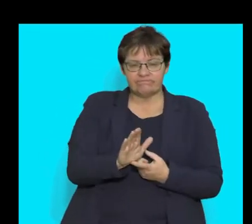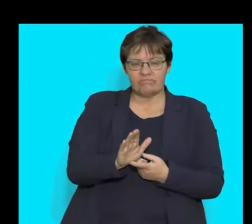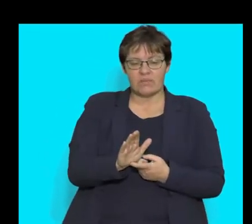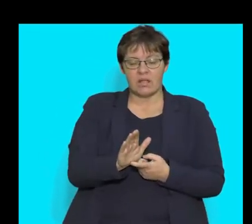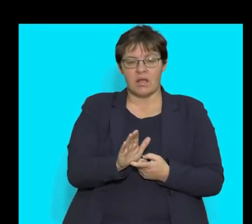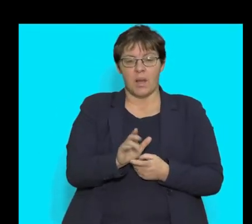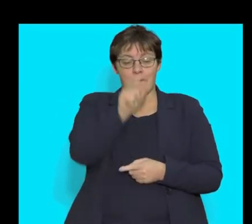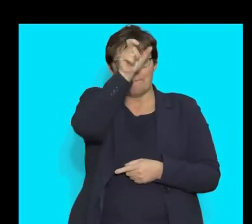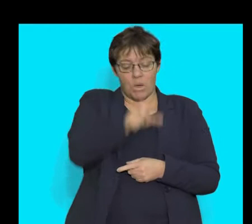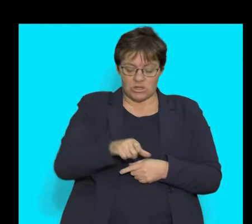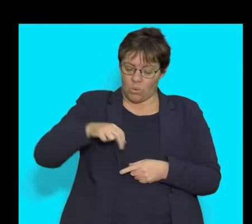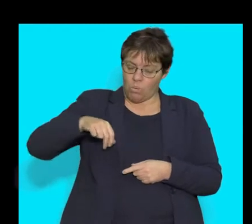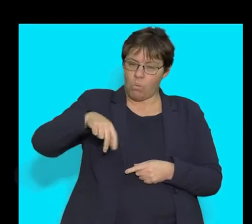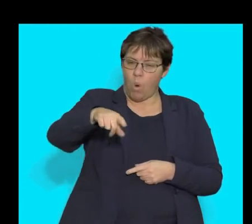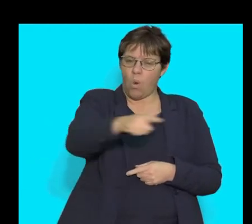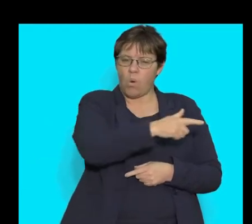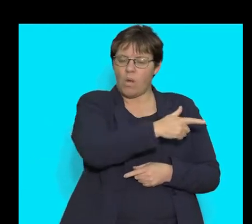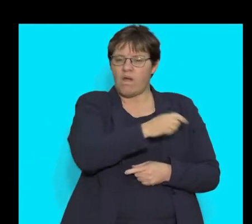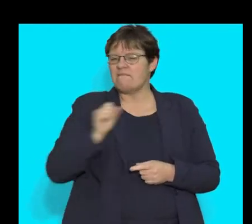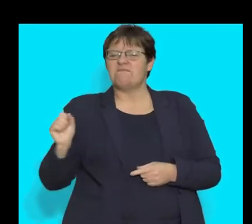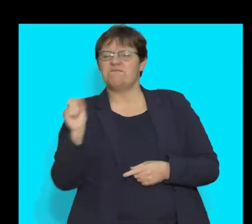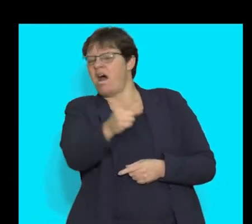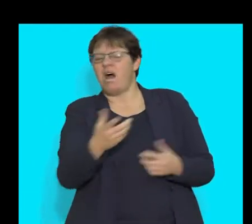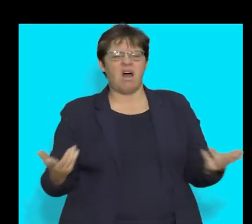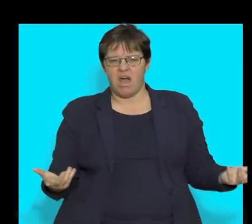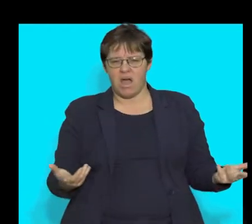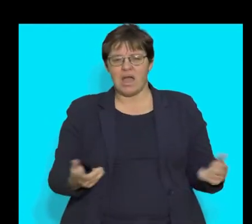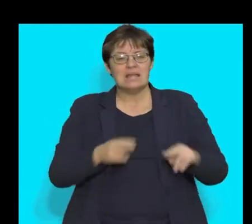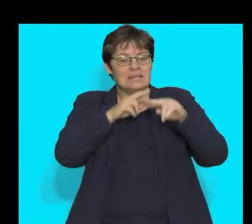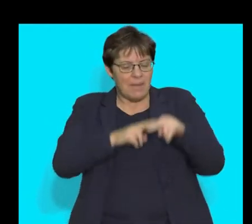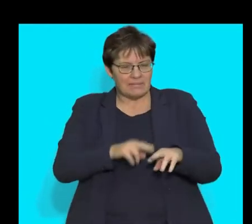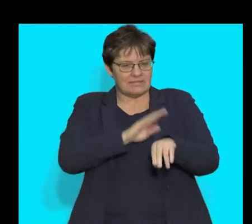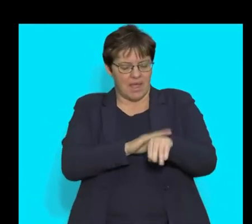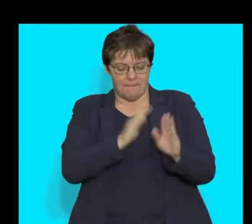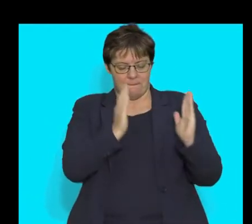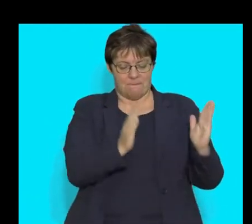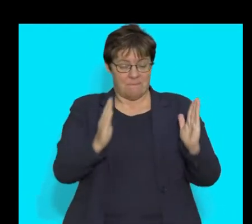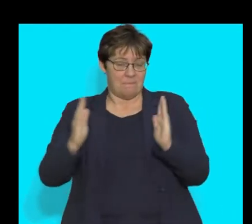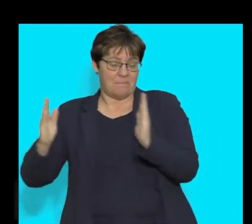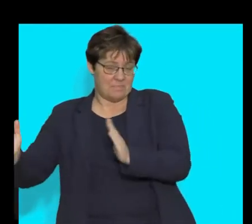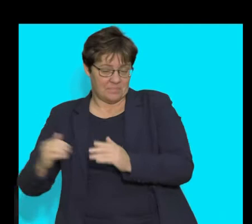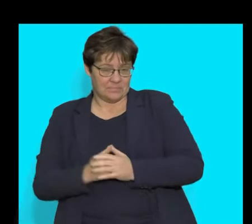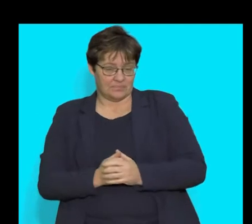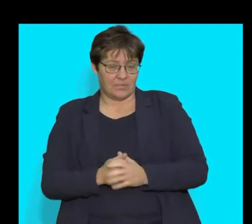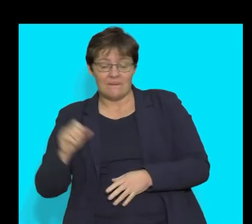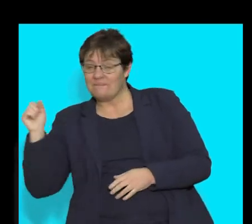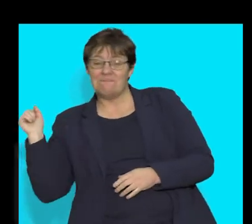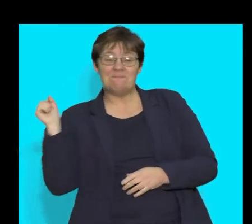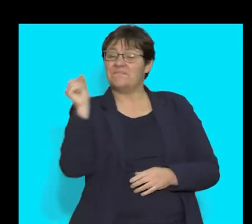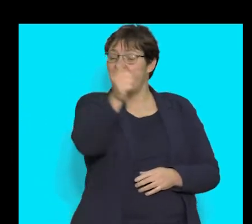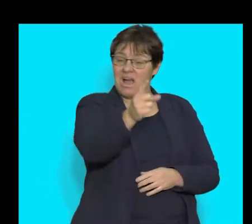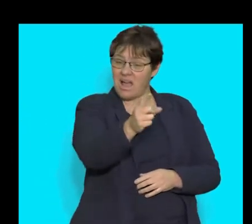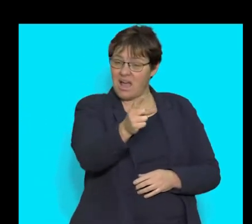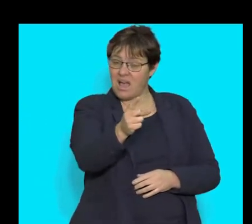the distance a person walks in a certain time interval. Now, the word